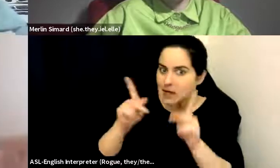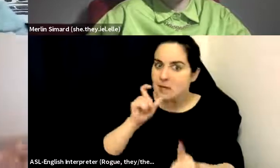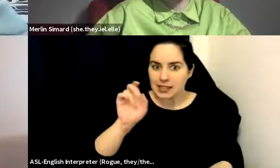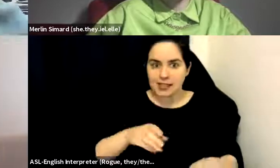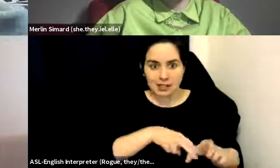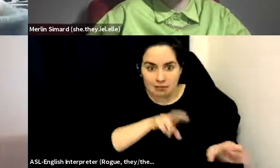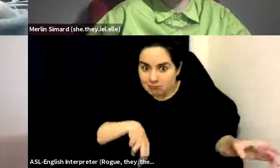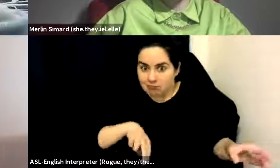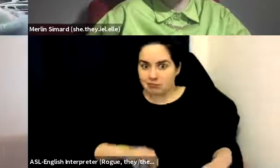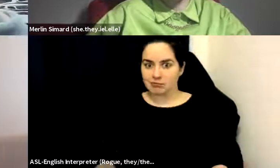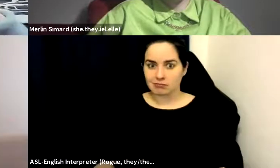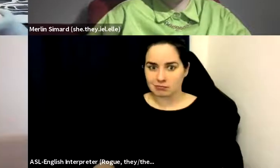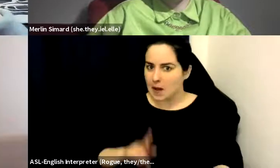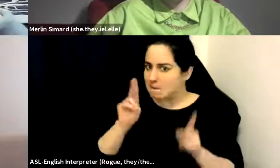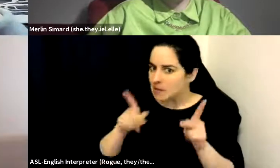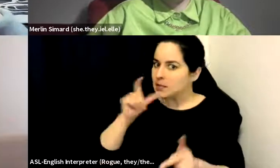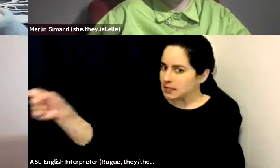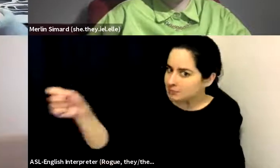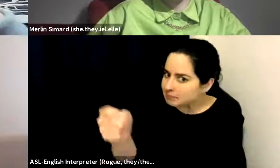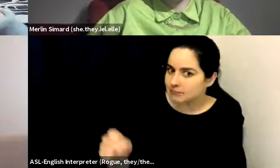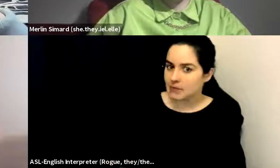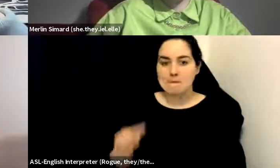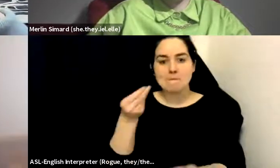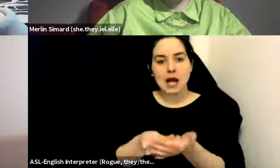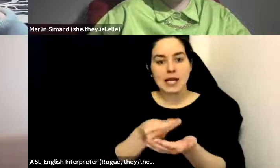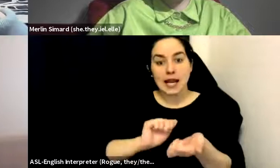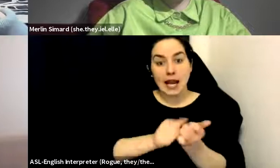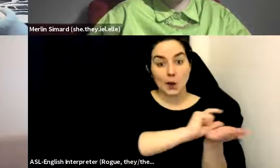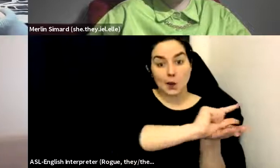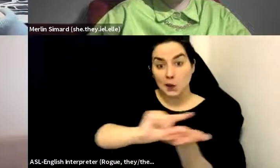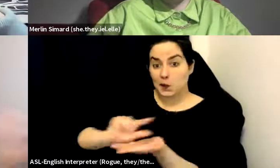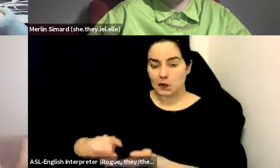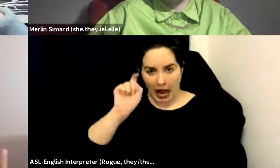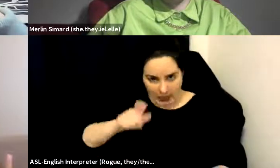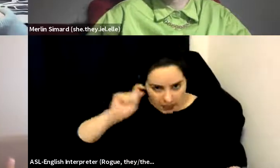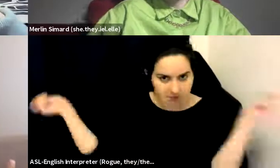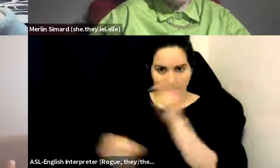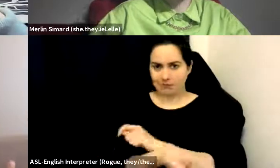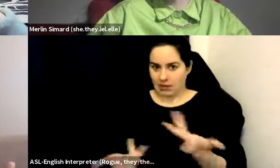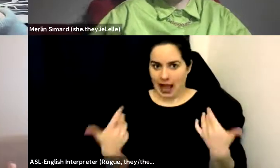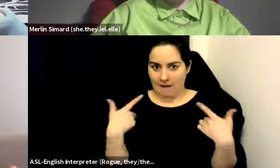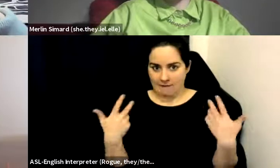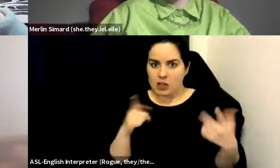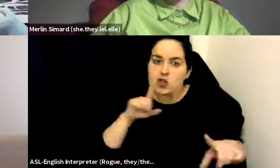positions. Money needs to get redistributed. That there's tangible ways that we've talked about